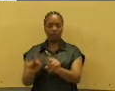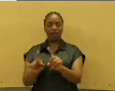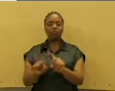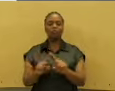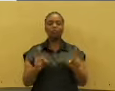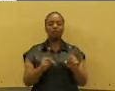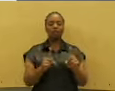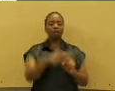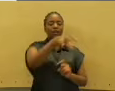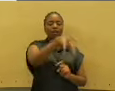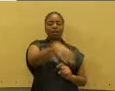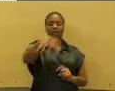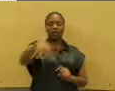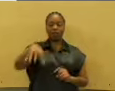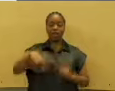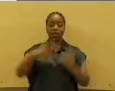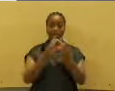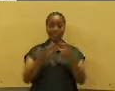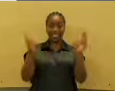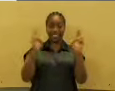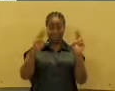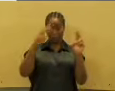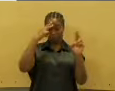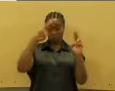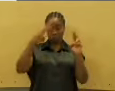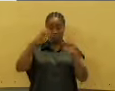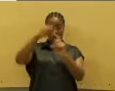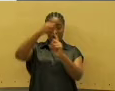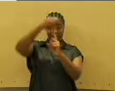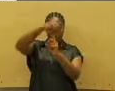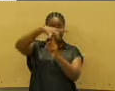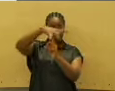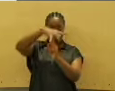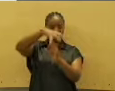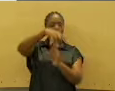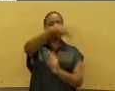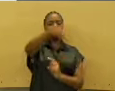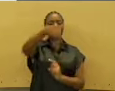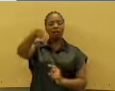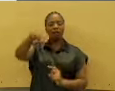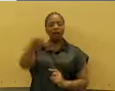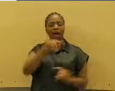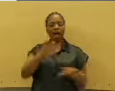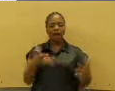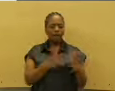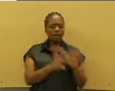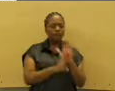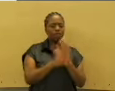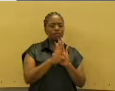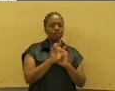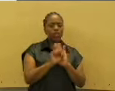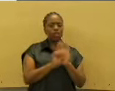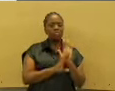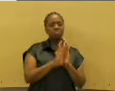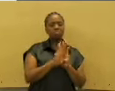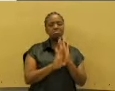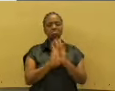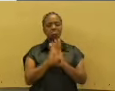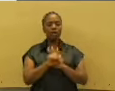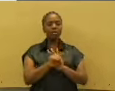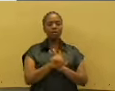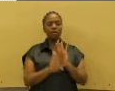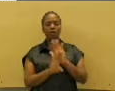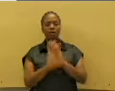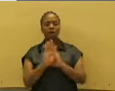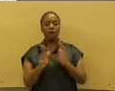a way forward, or to sort of pinpoint problematic areas where developments can be made by in the